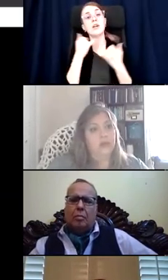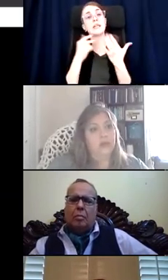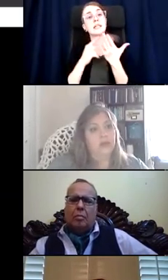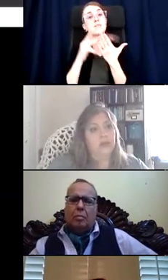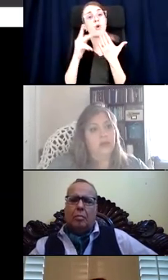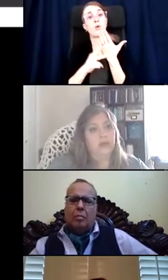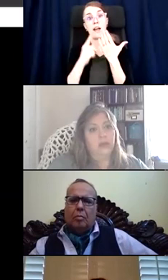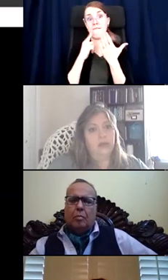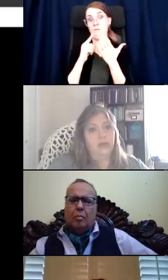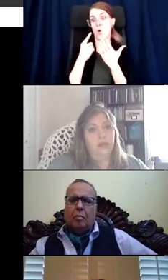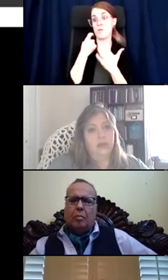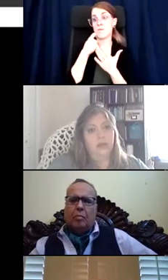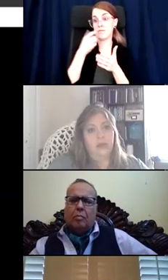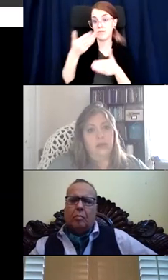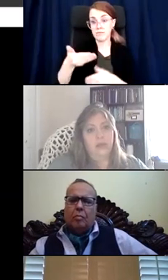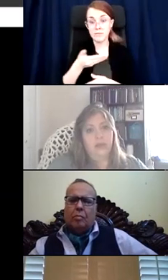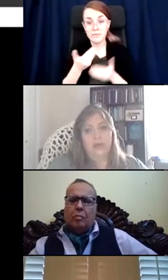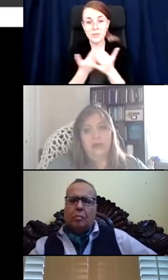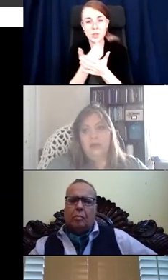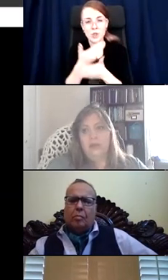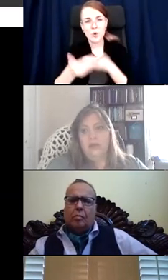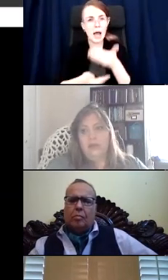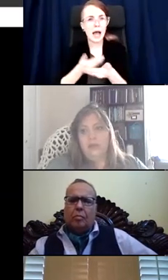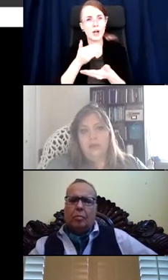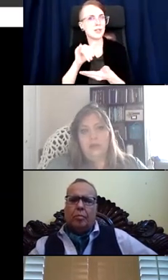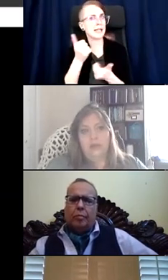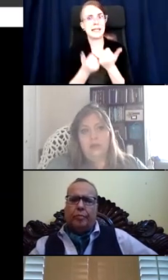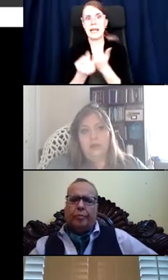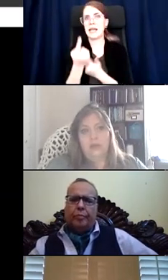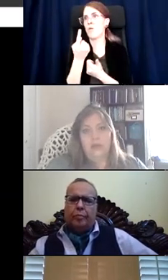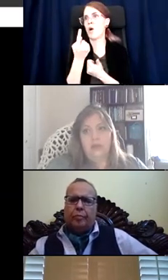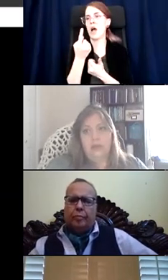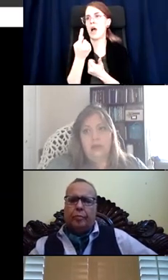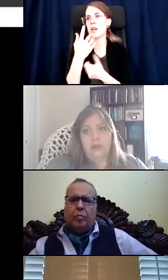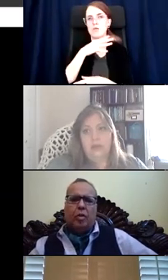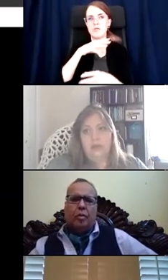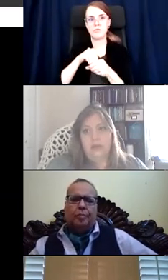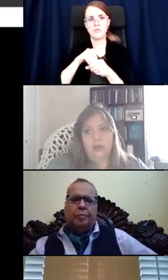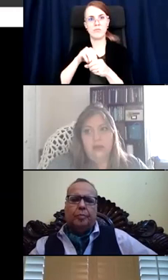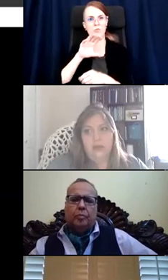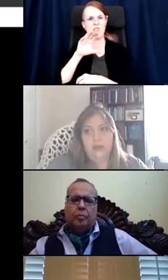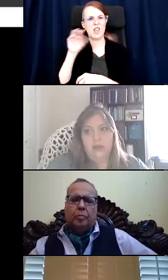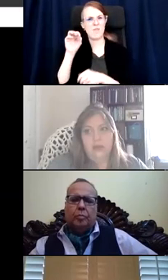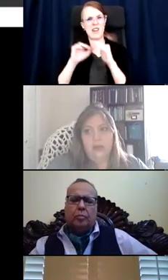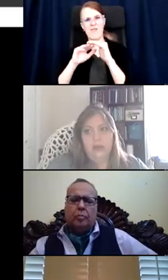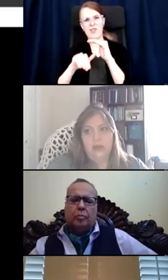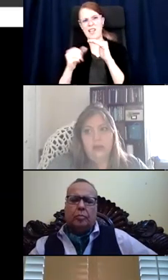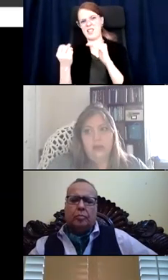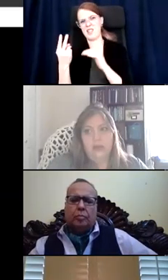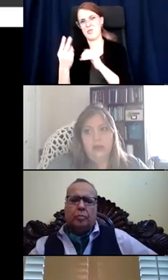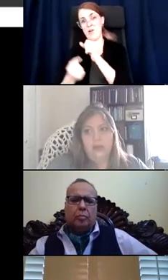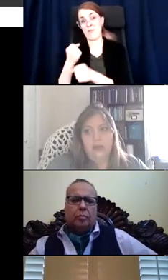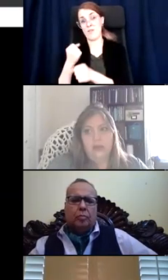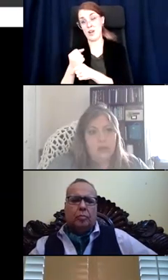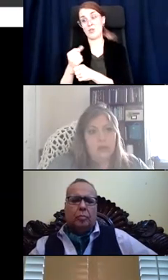new hires, and that's anyone who's been with the company for less than 12 years, those folks are